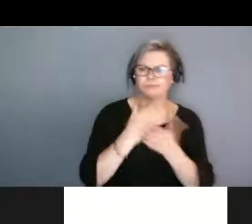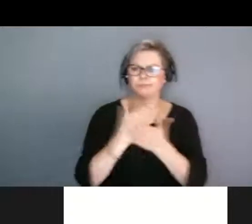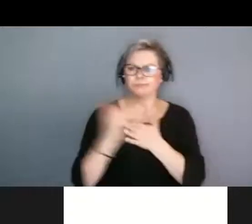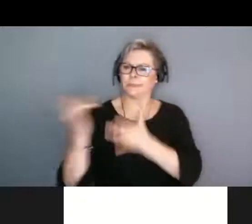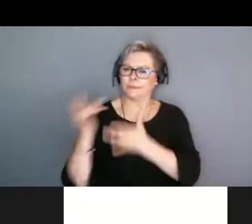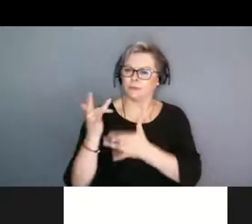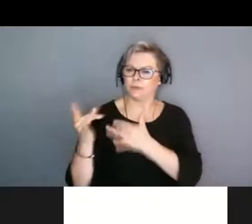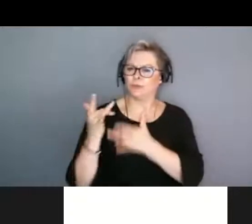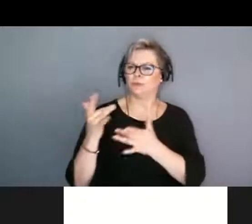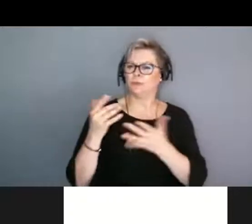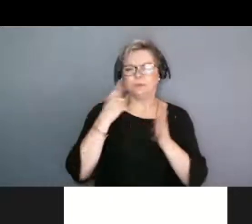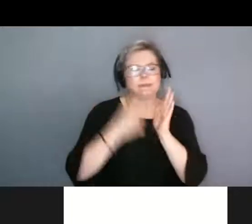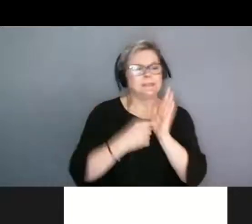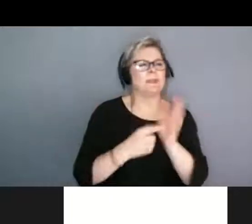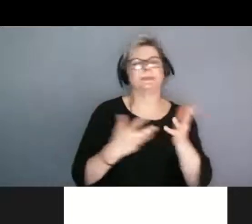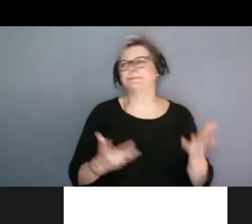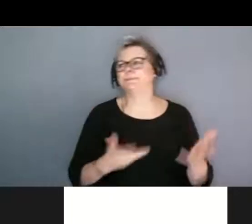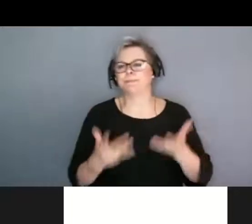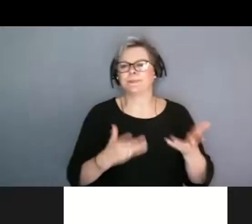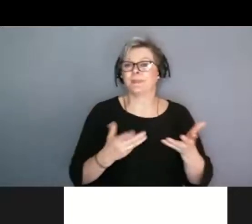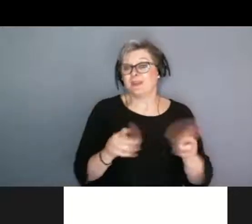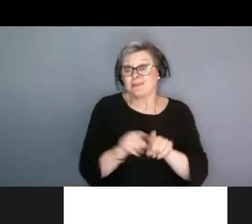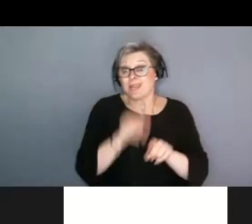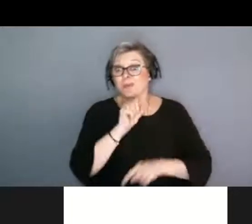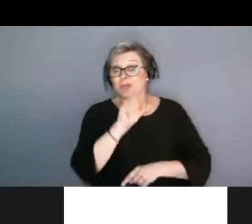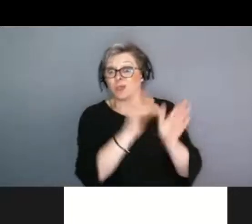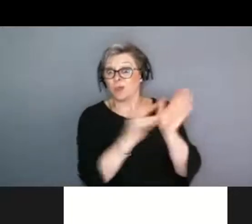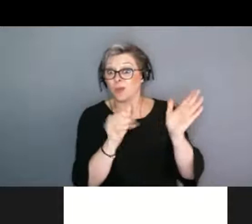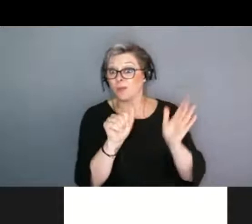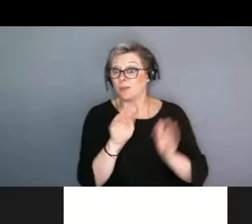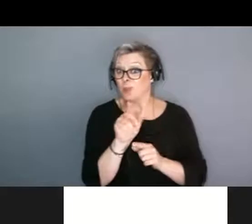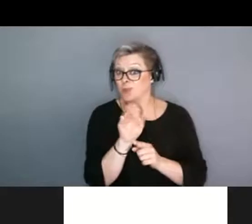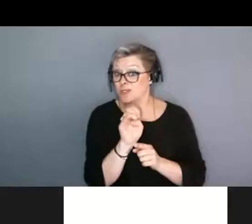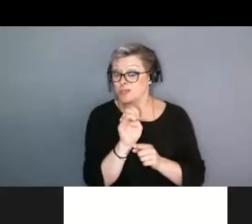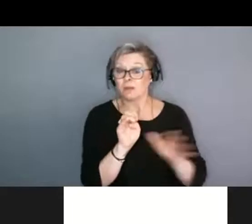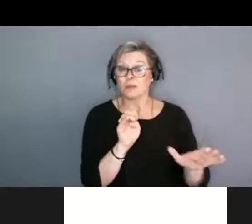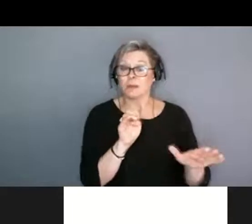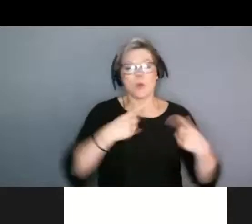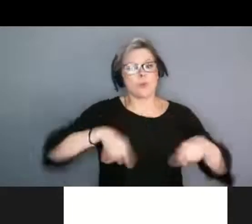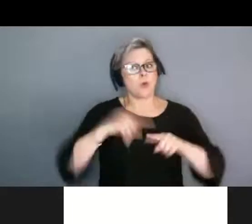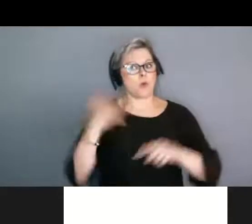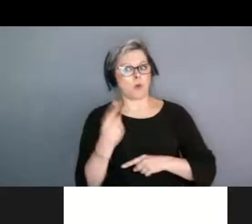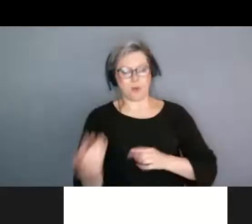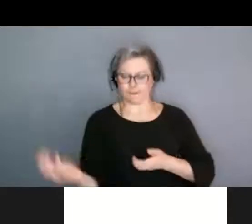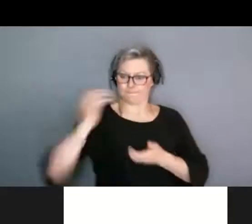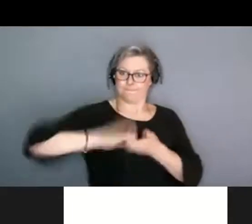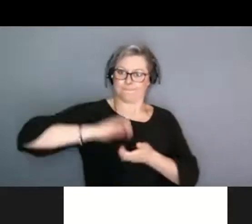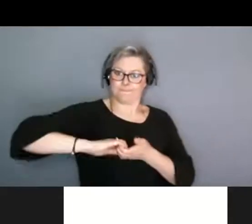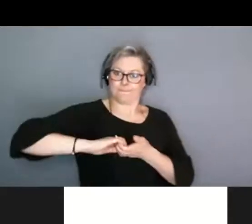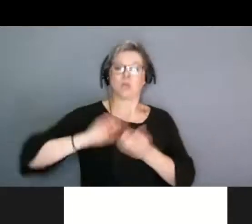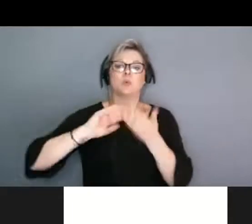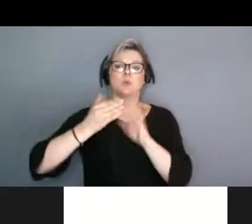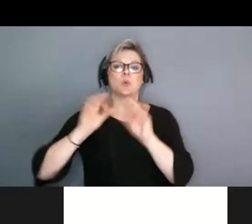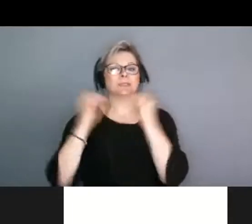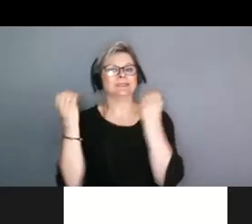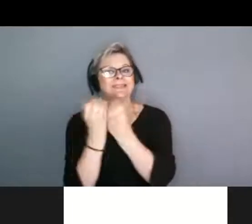some, like elder abuse, for example, we make sure that we partner with community organizations